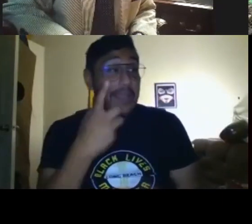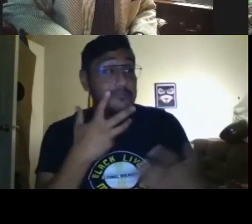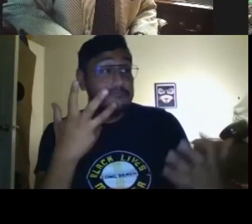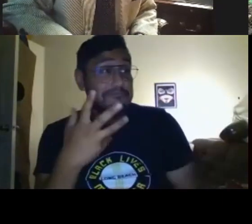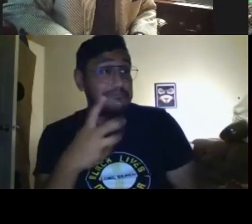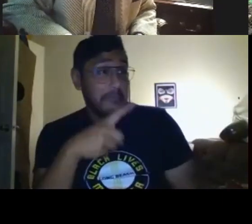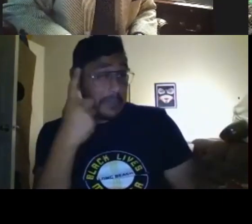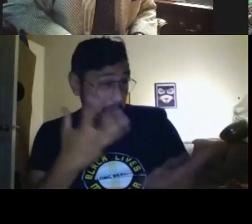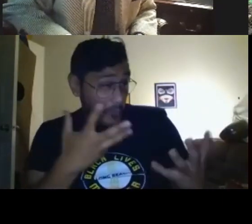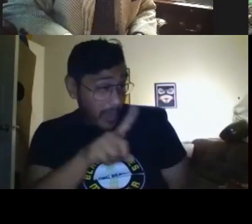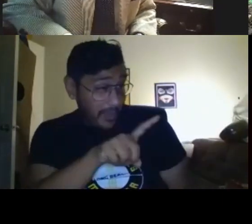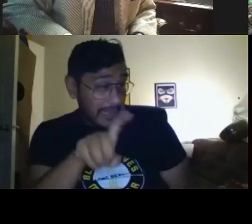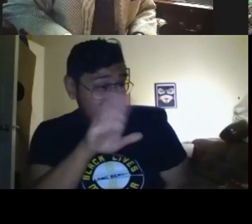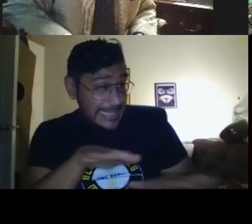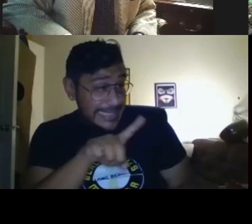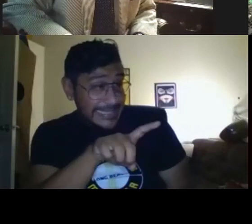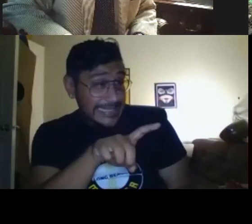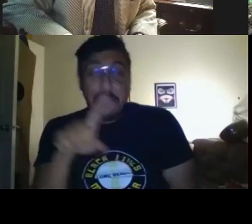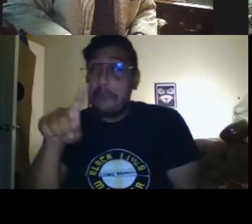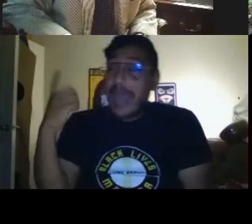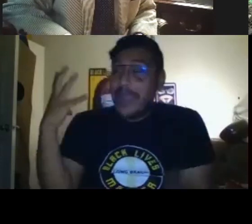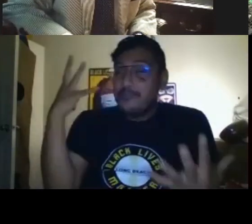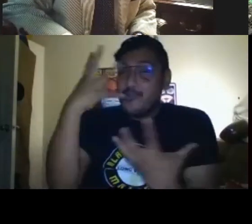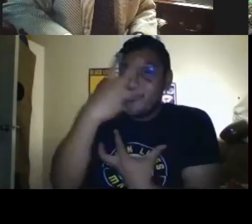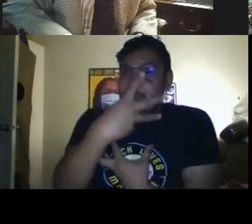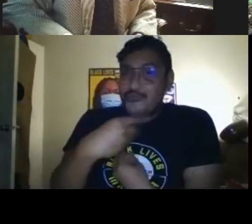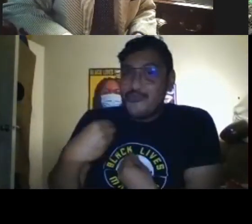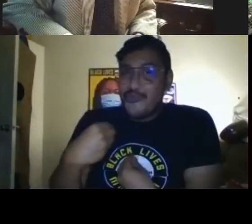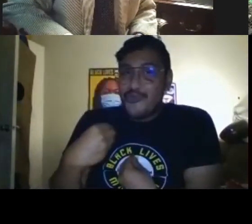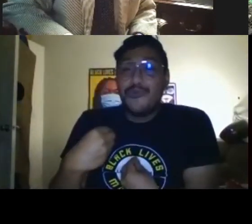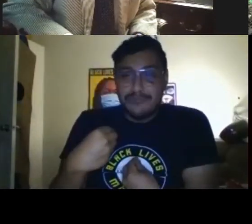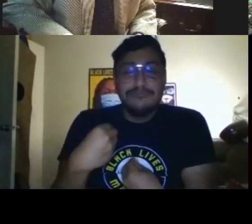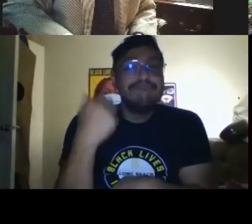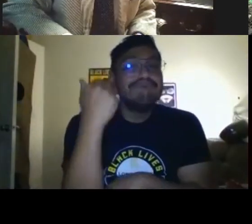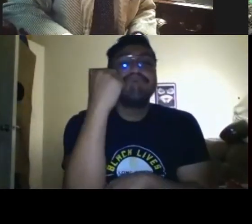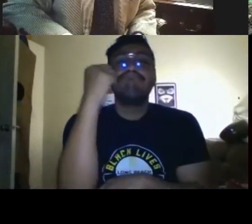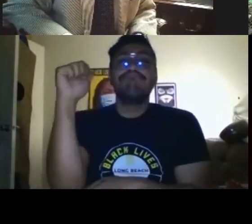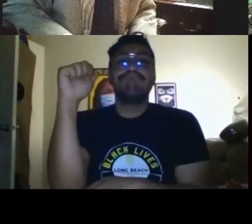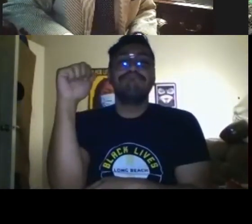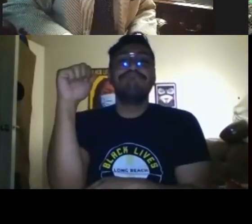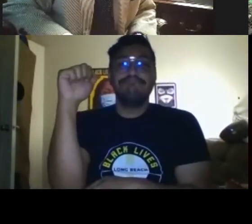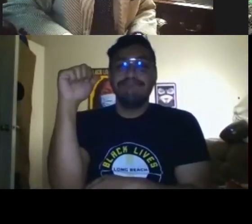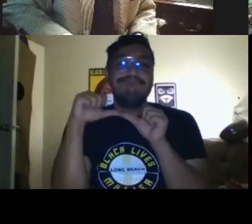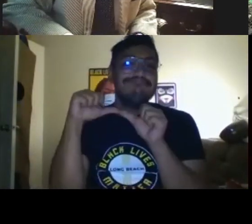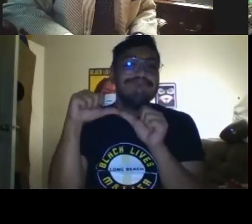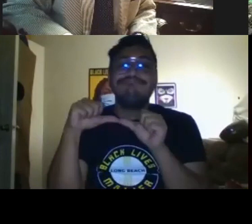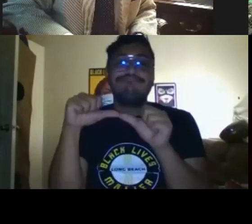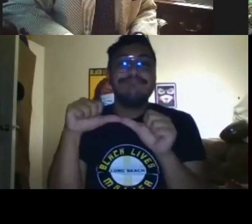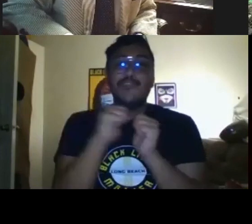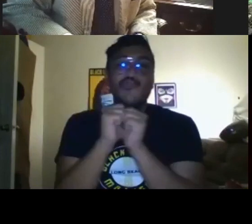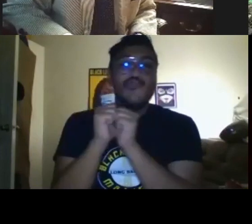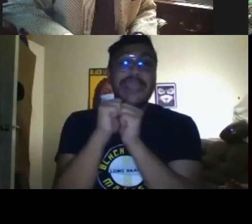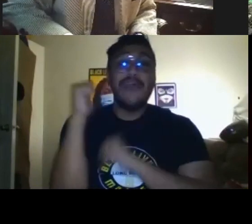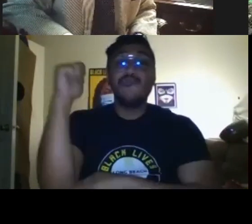is, little kids. Black is beautiful. So put your head up, stand tall. Together we rise, divided we fall. Black